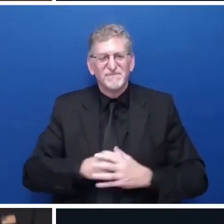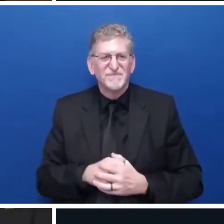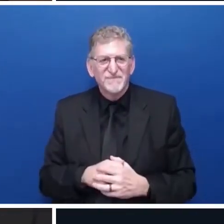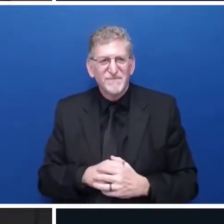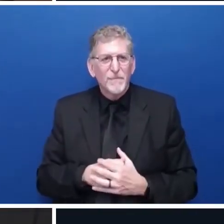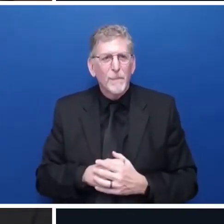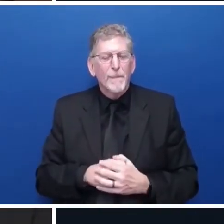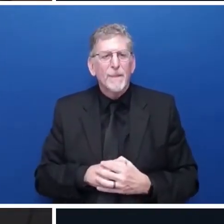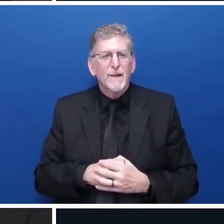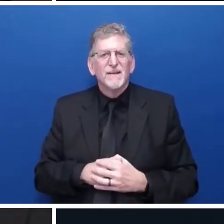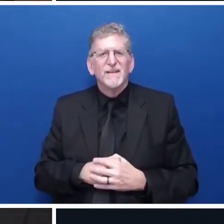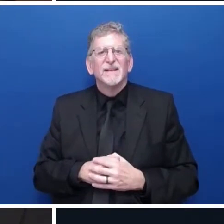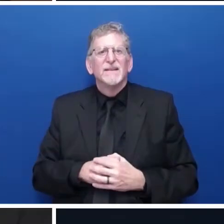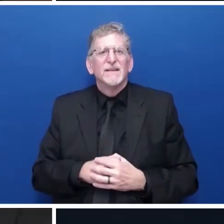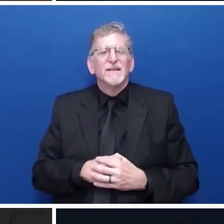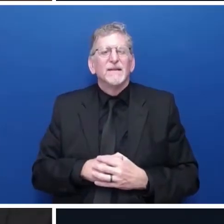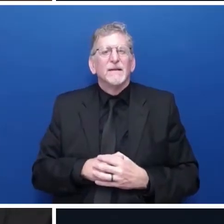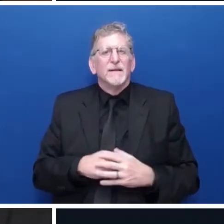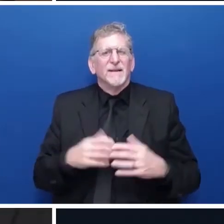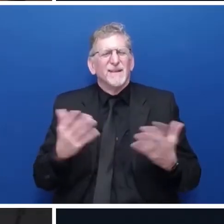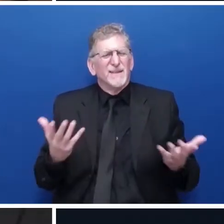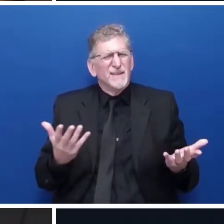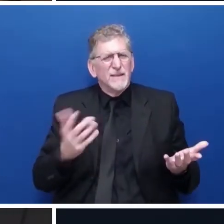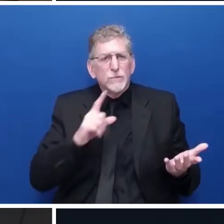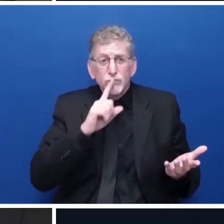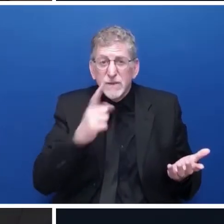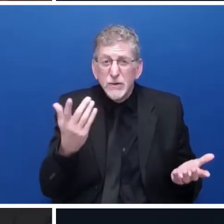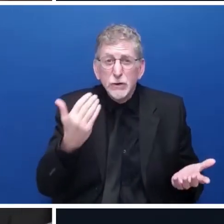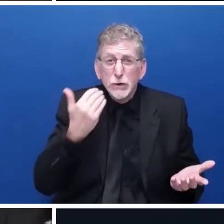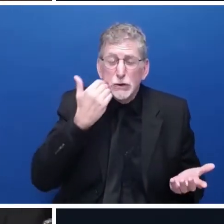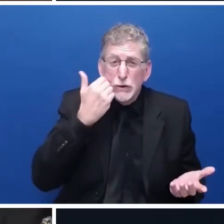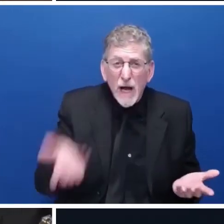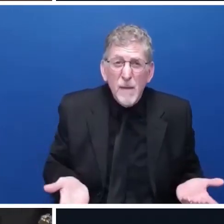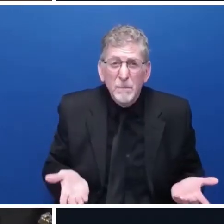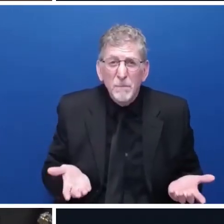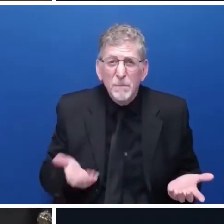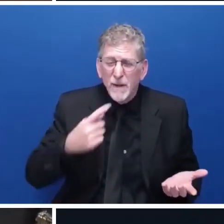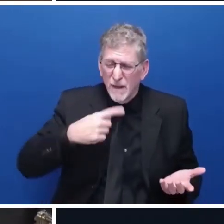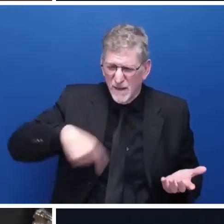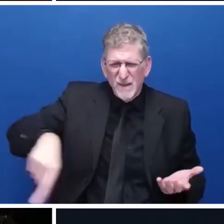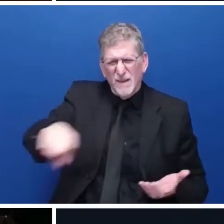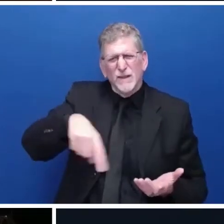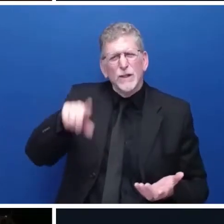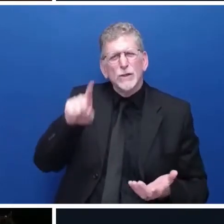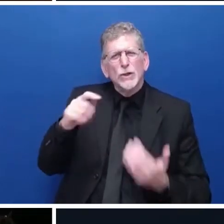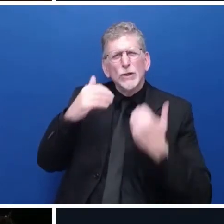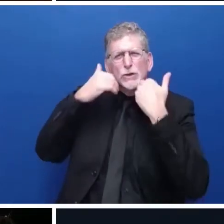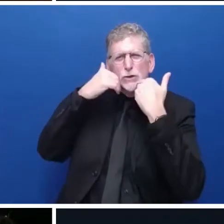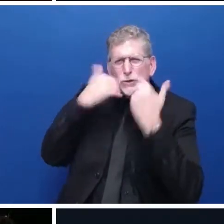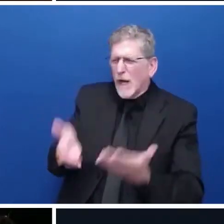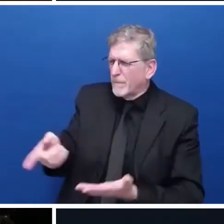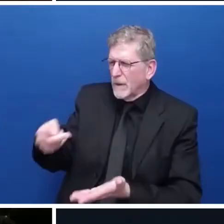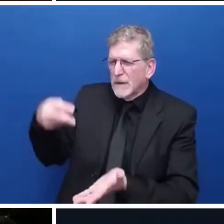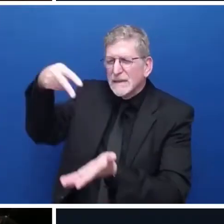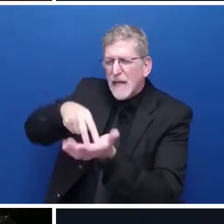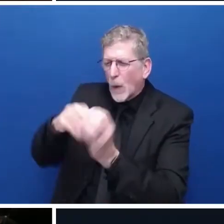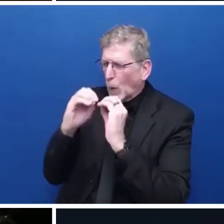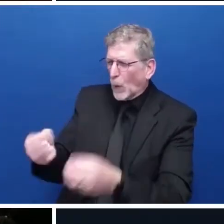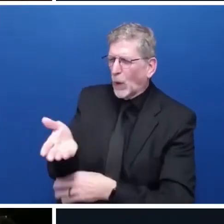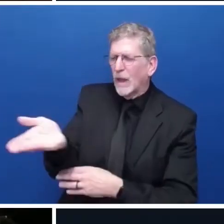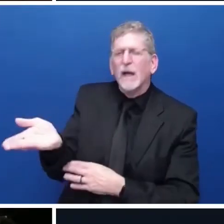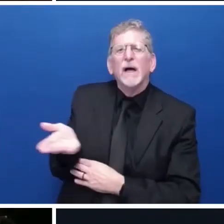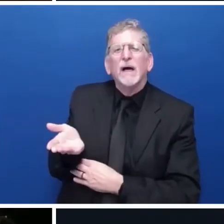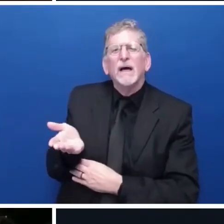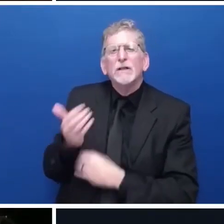Isn't that a shame? You should be ashamed of yourself not standing up. You should be ashamed of yourself. That is why